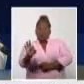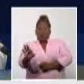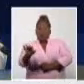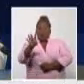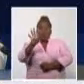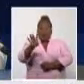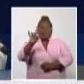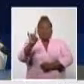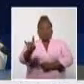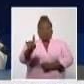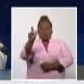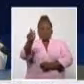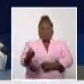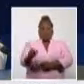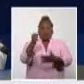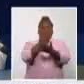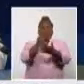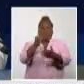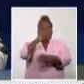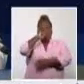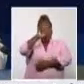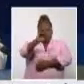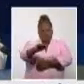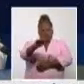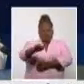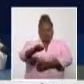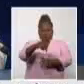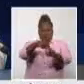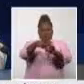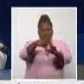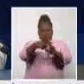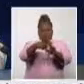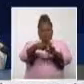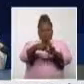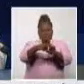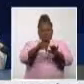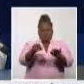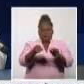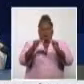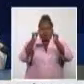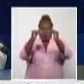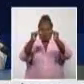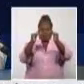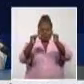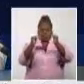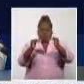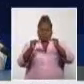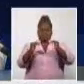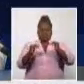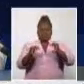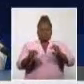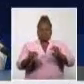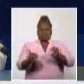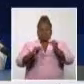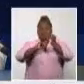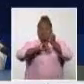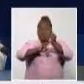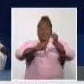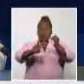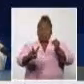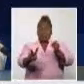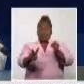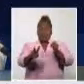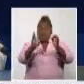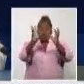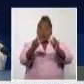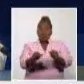15 to 18, there are 49 confirmed pediatric cases in these age groups. By province, the highest